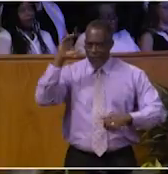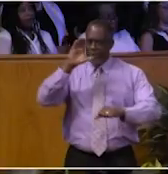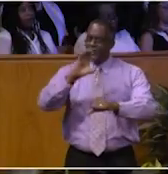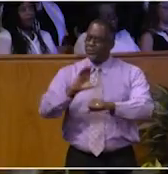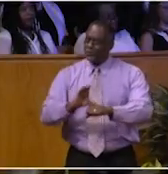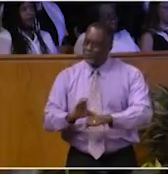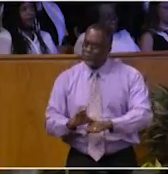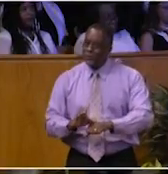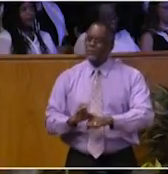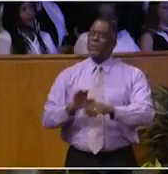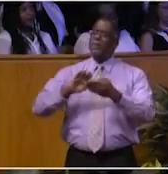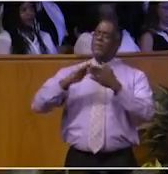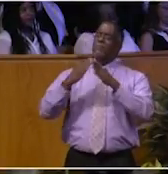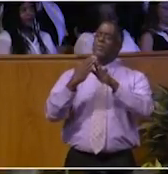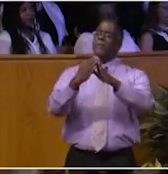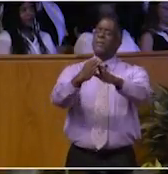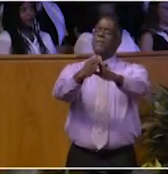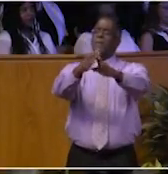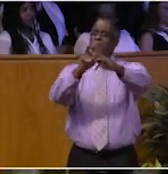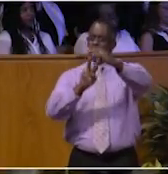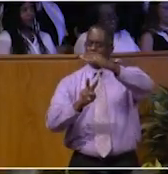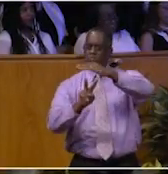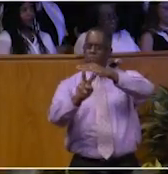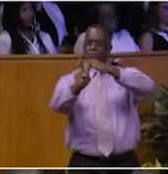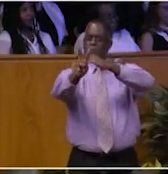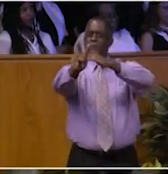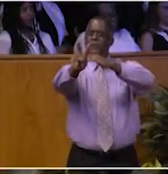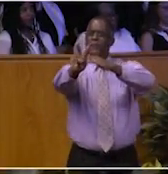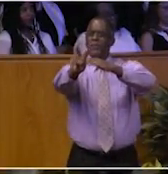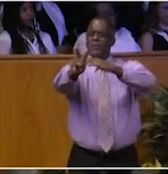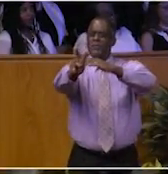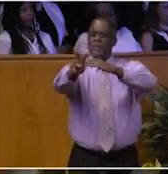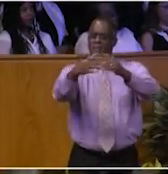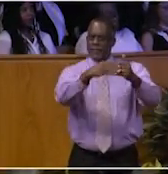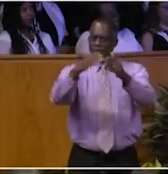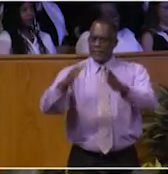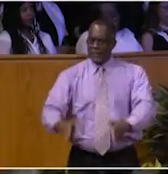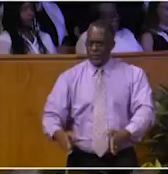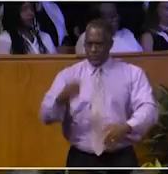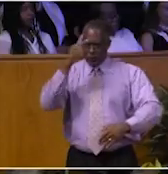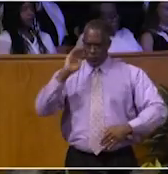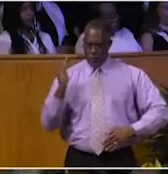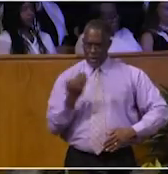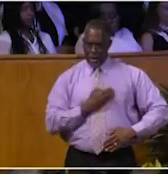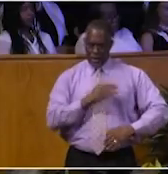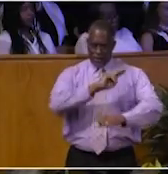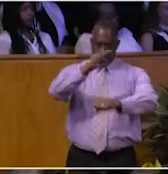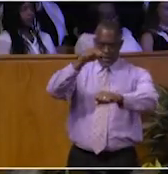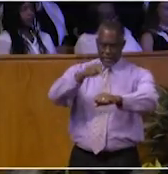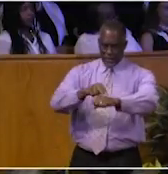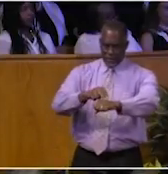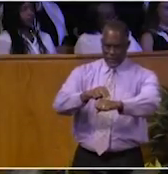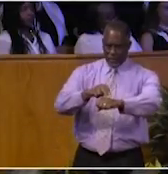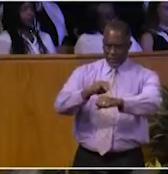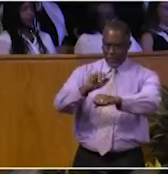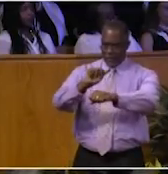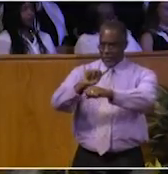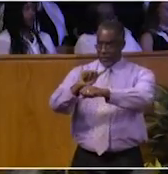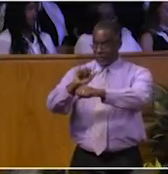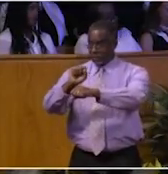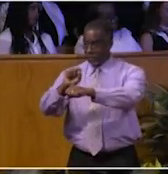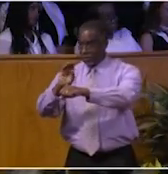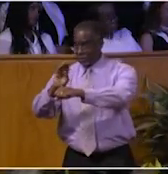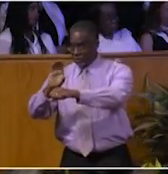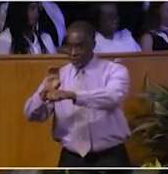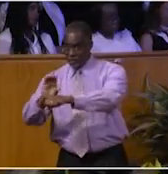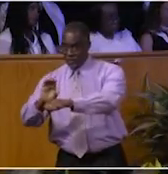be the prophetic voice in the justice movement of this nation. Alfred Street, John